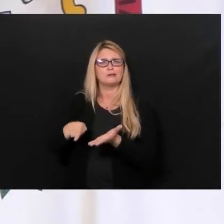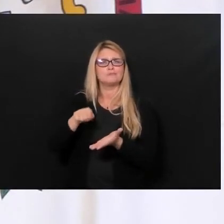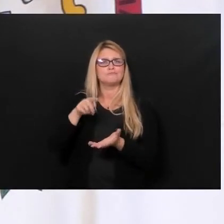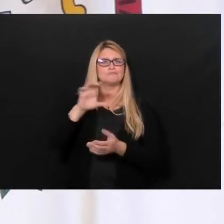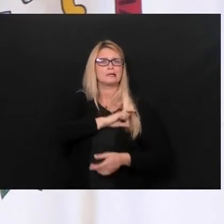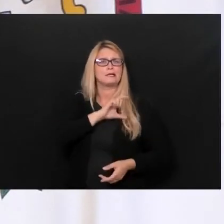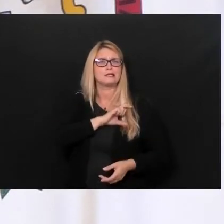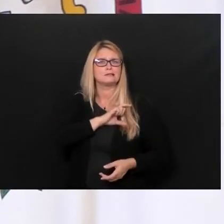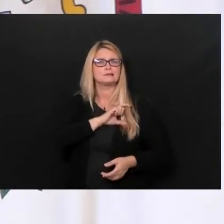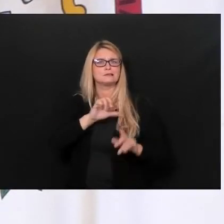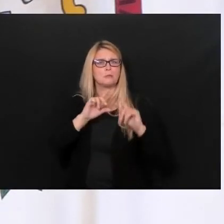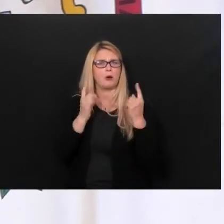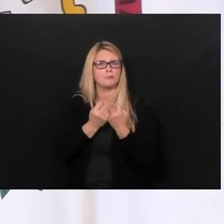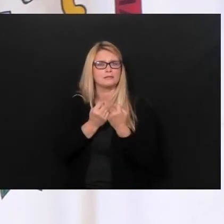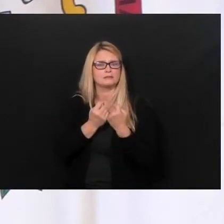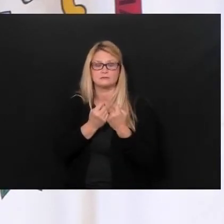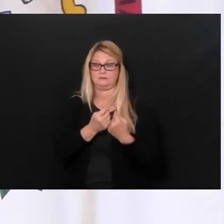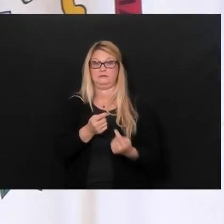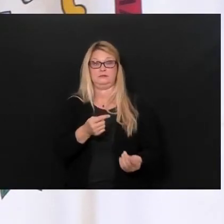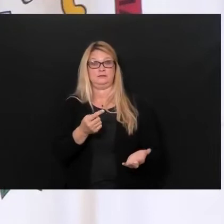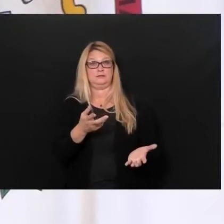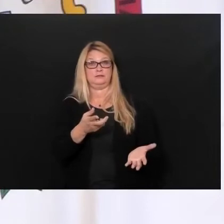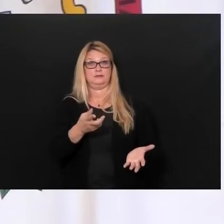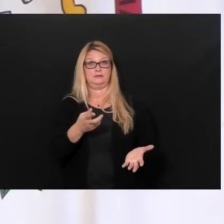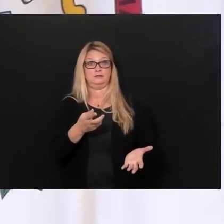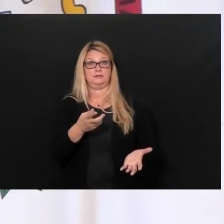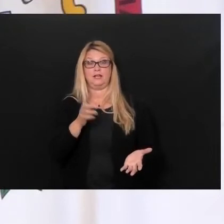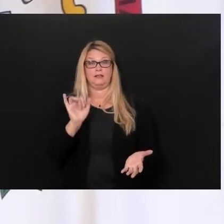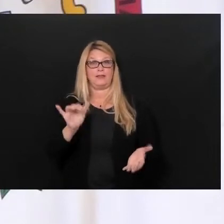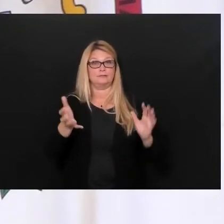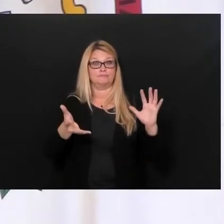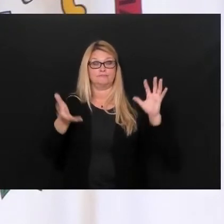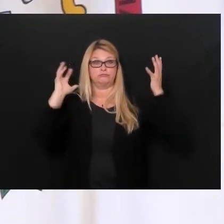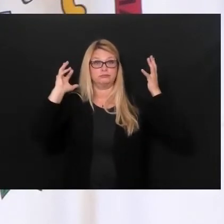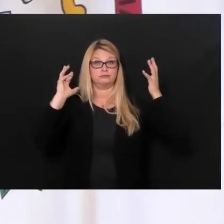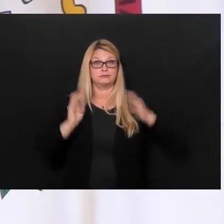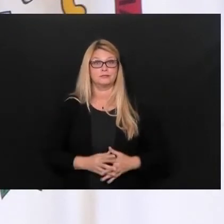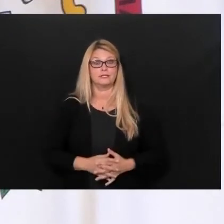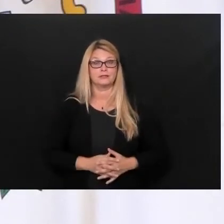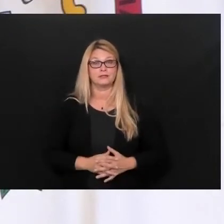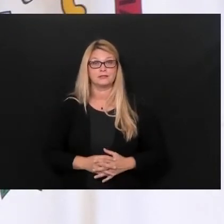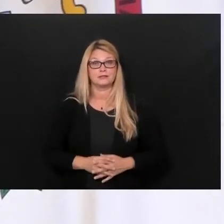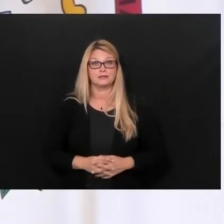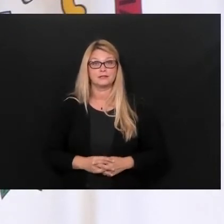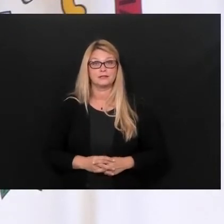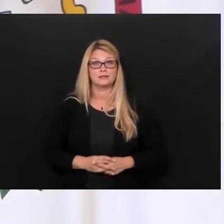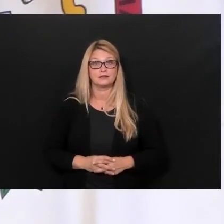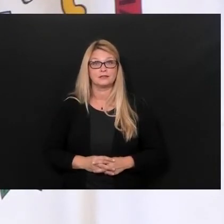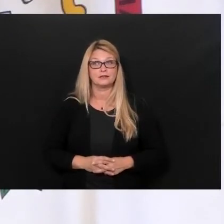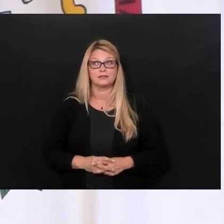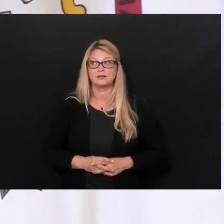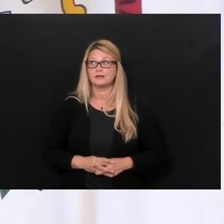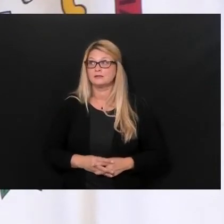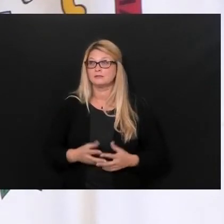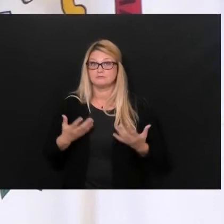your mind? Are you totally out of your mind? And yet they still